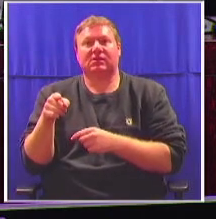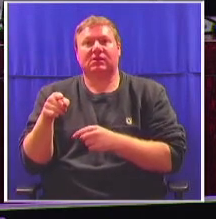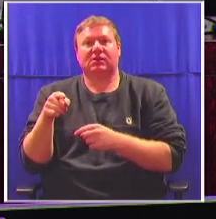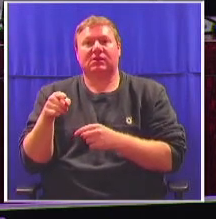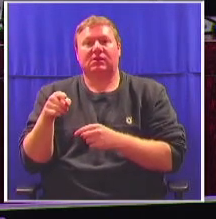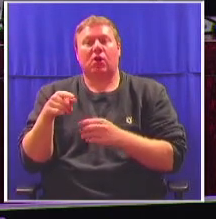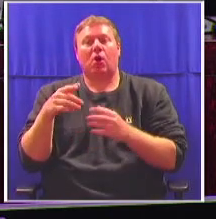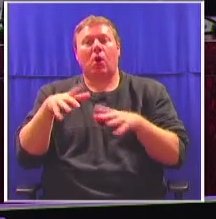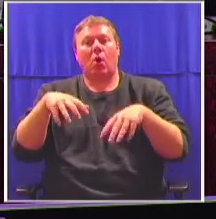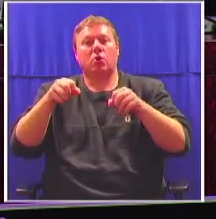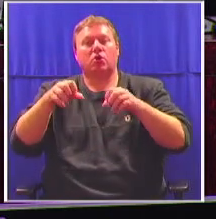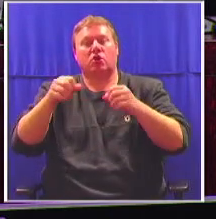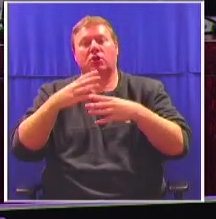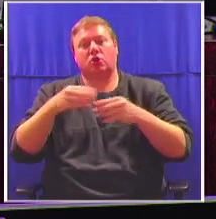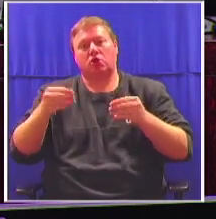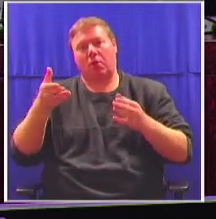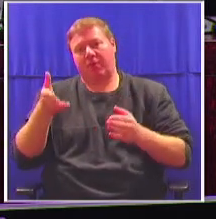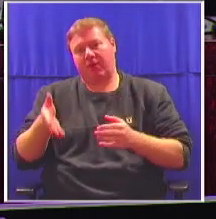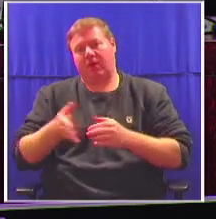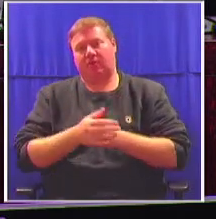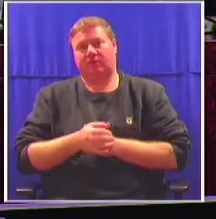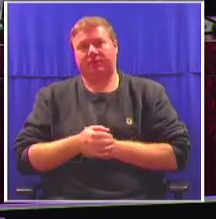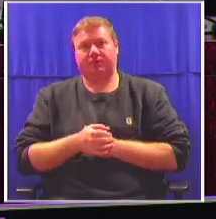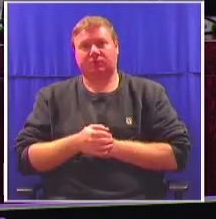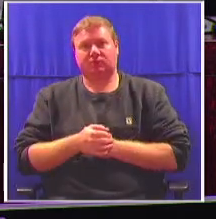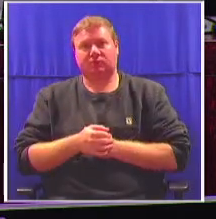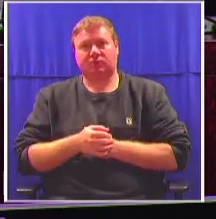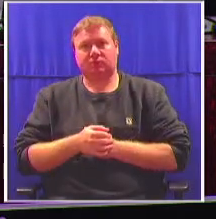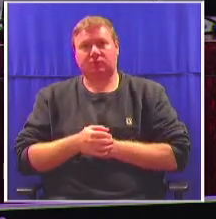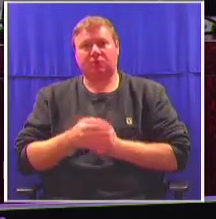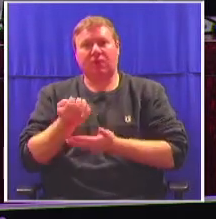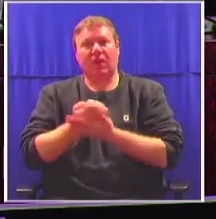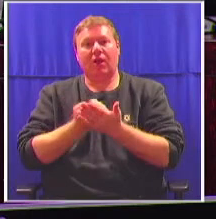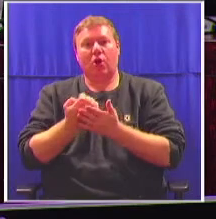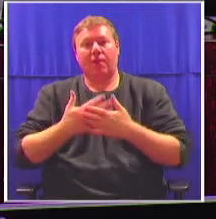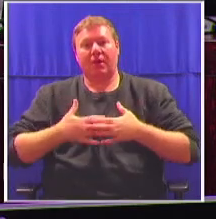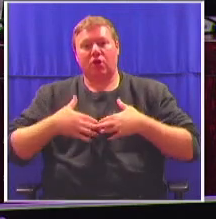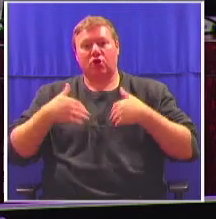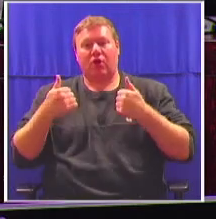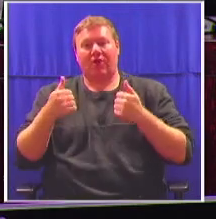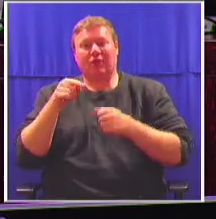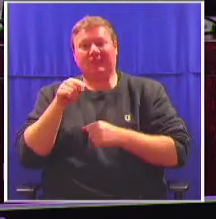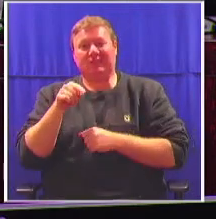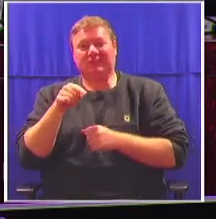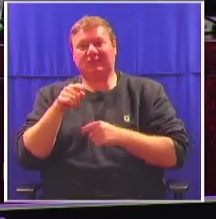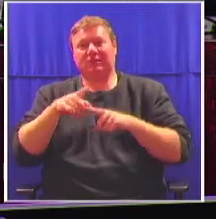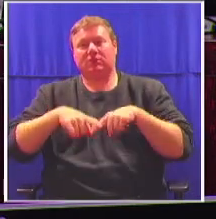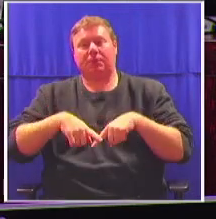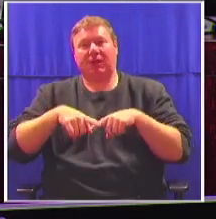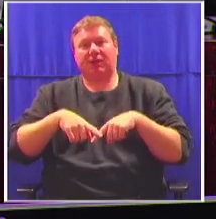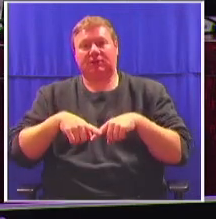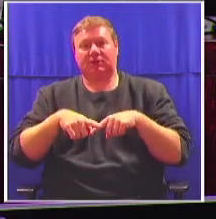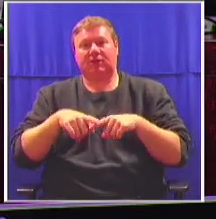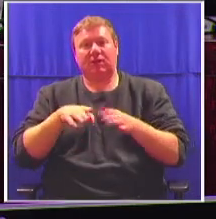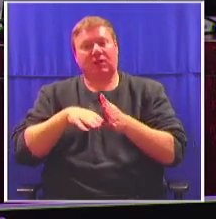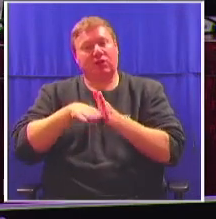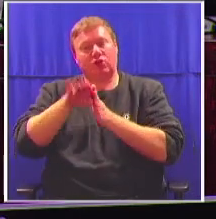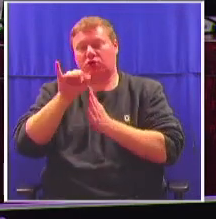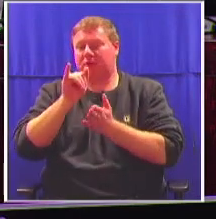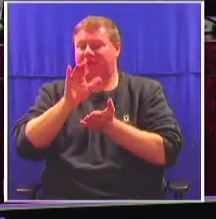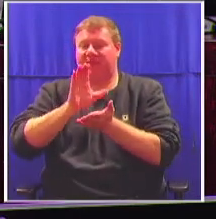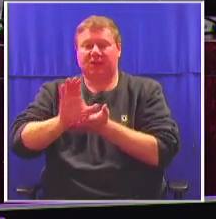load shedding. The recovery of our economy relies on a massive increase in